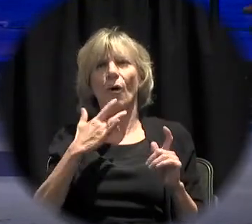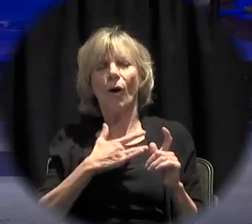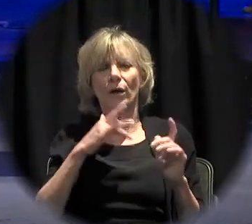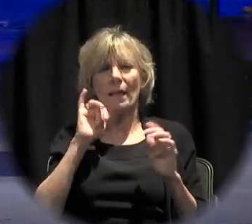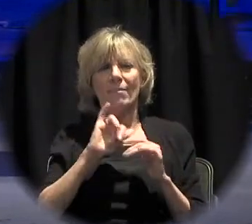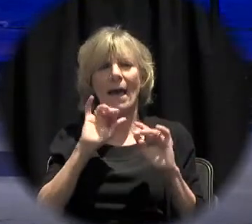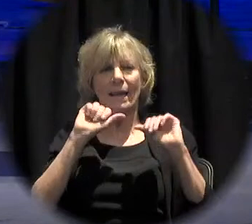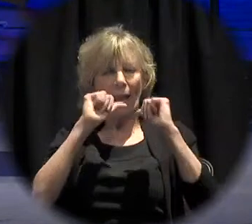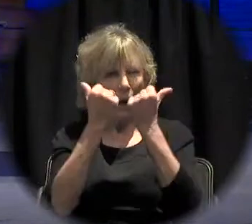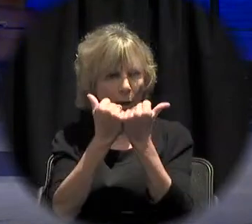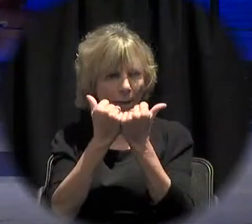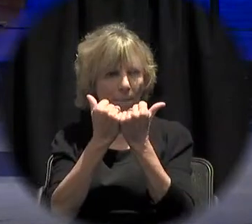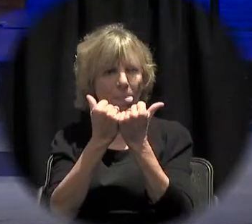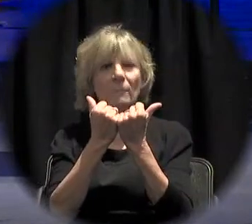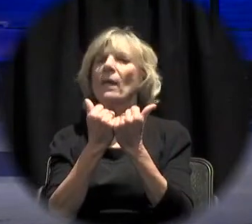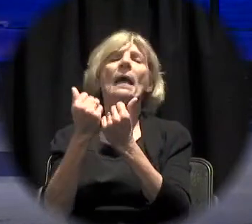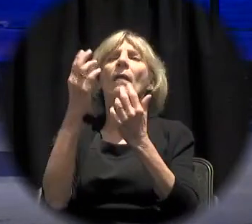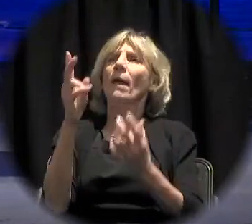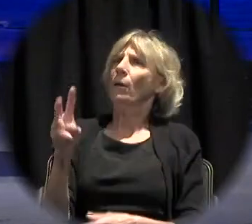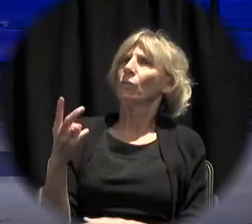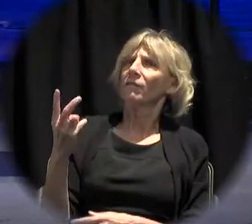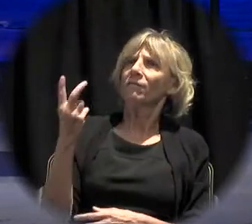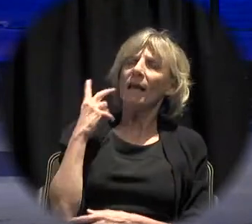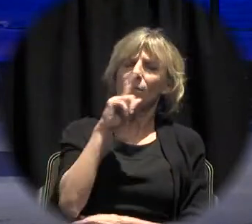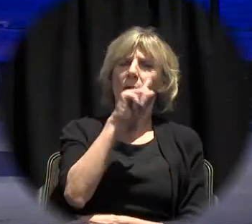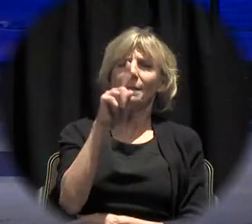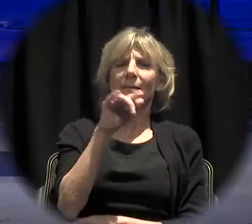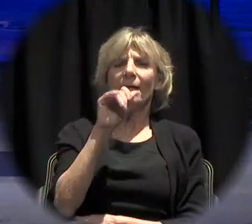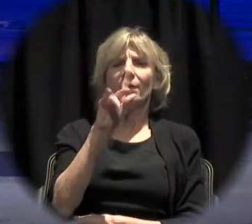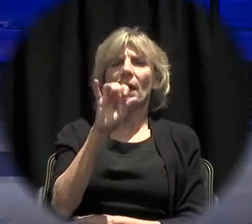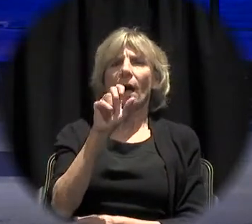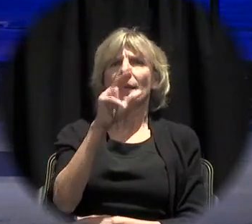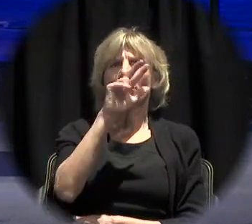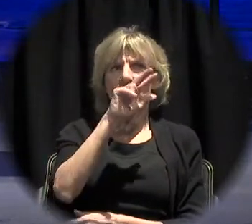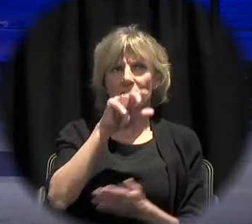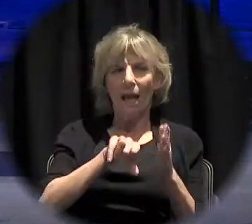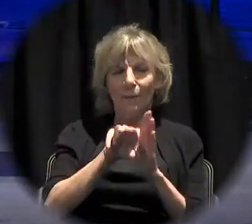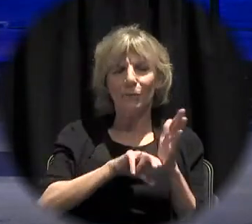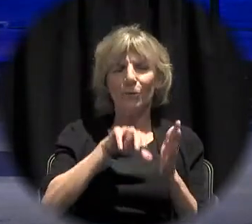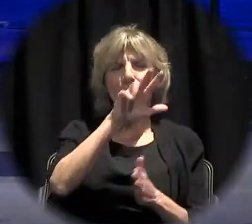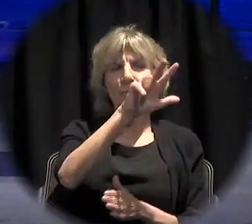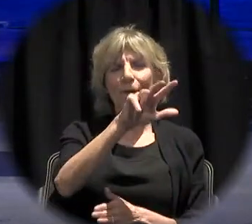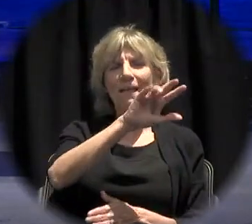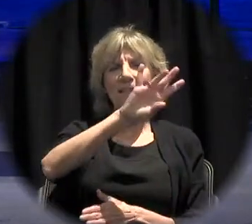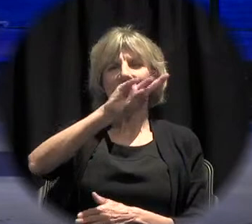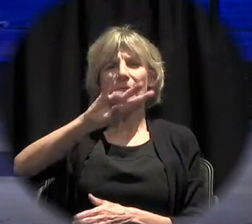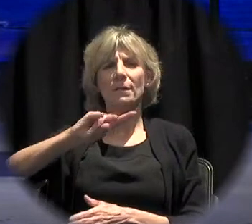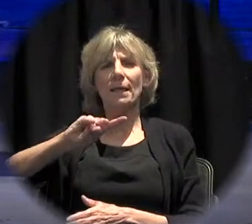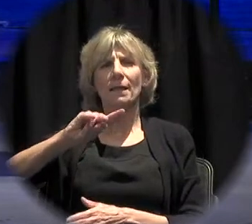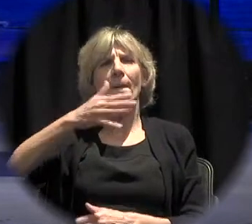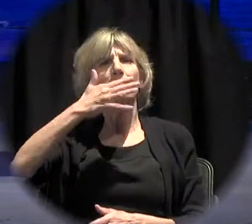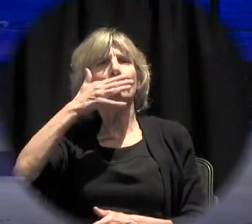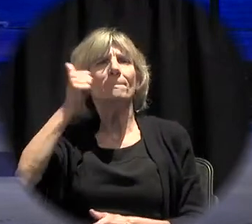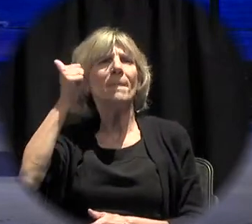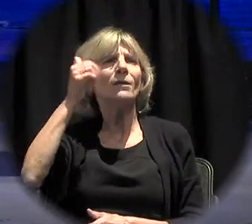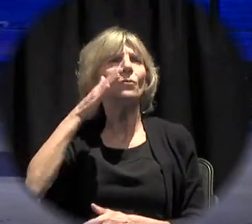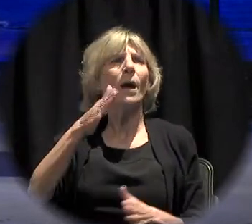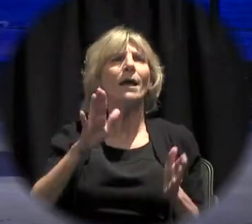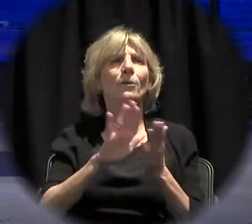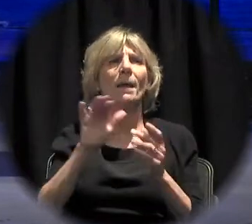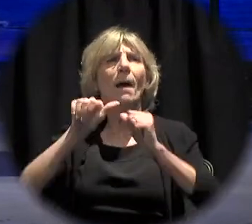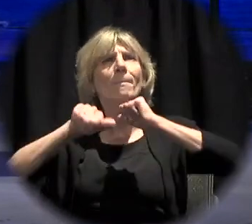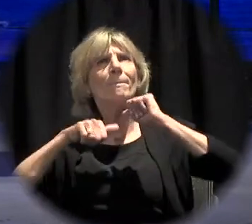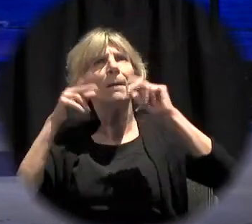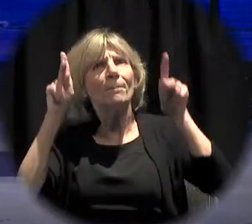some time to reflect on Zephaniah 3:17, because the best way to become a person after God's own heart is to know God's